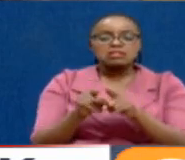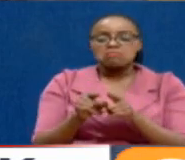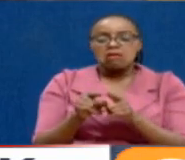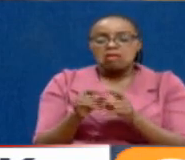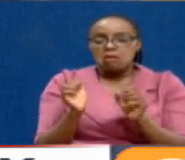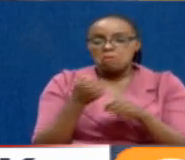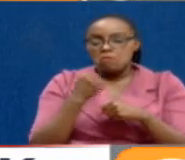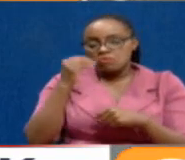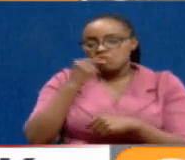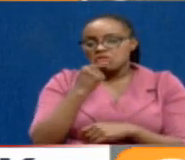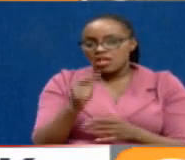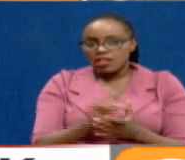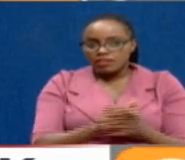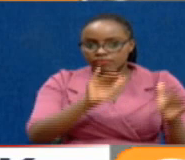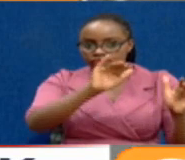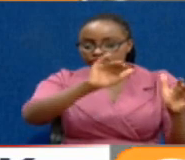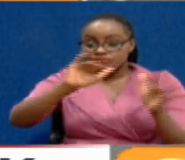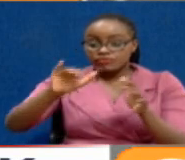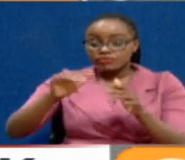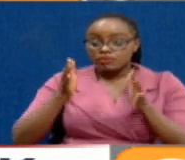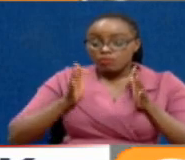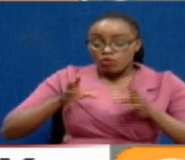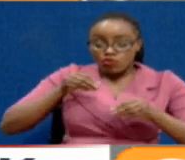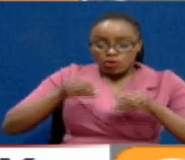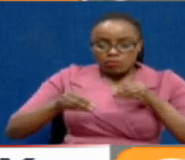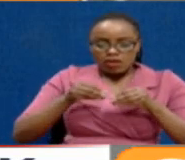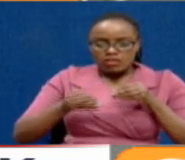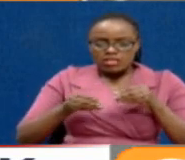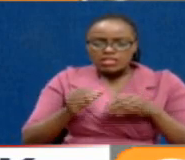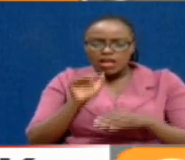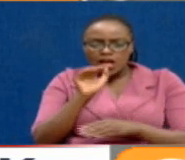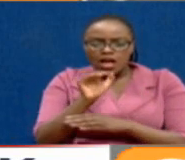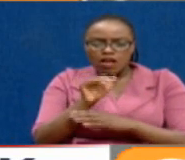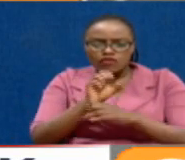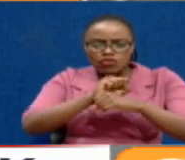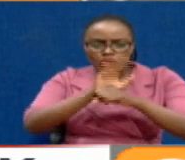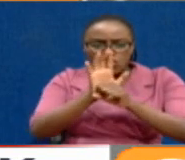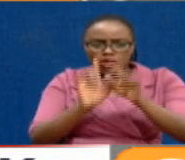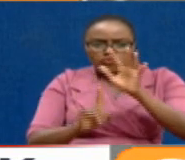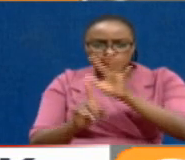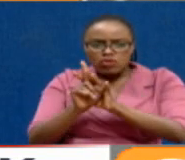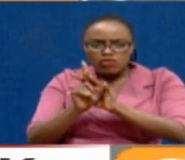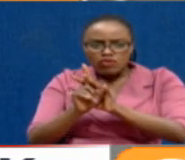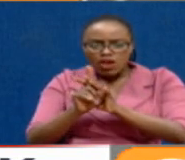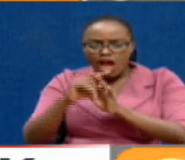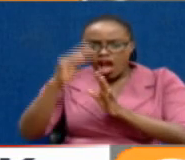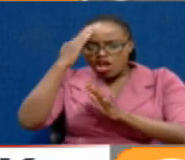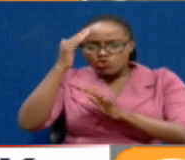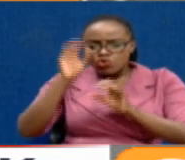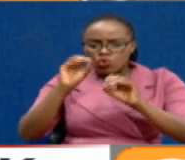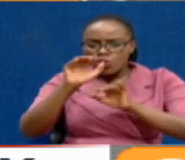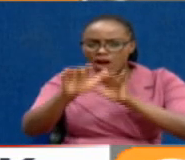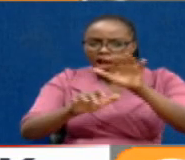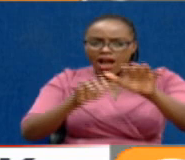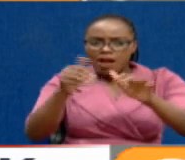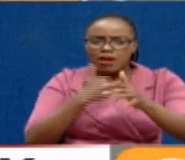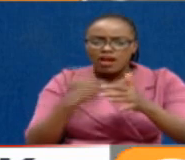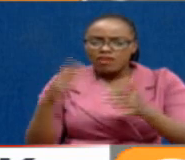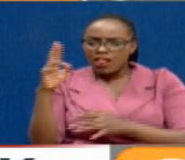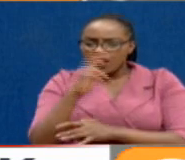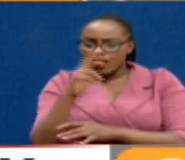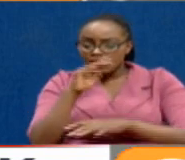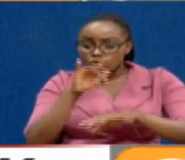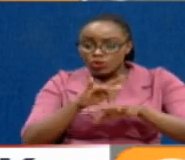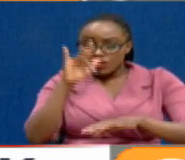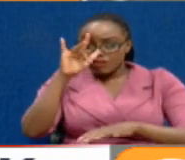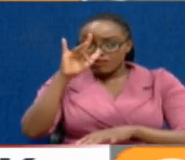fever. Okay. Shikuku Ruth from Busia says, coronavirus is said to have originated from an unknown animal. Is there any risk of